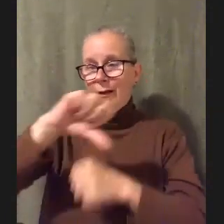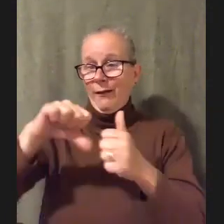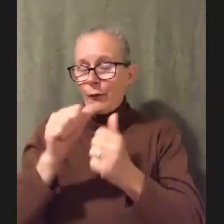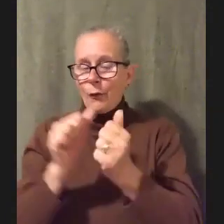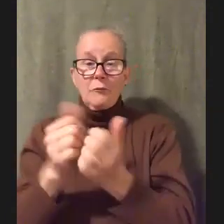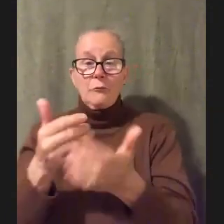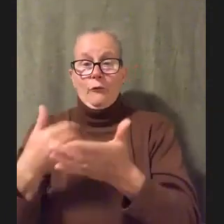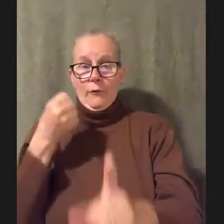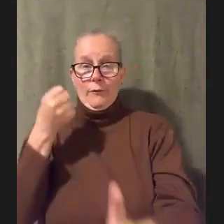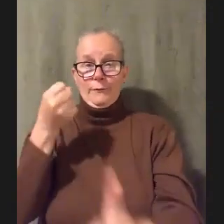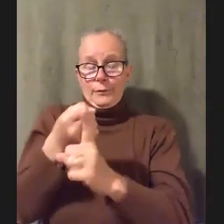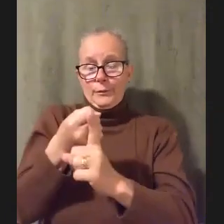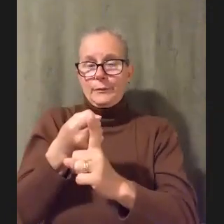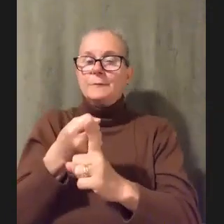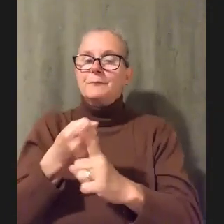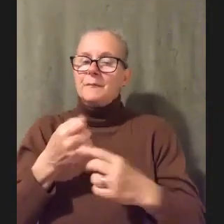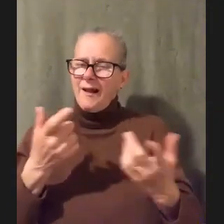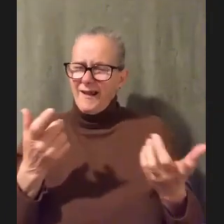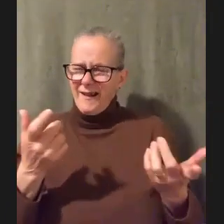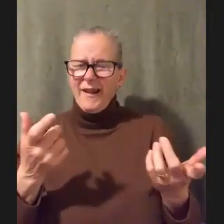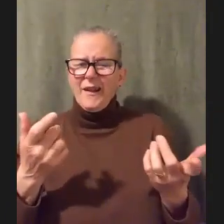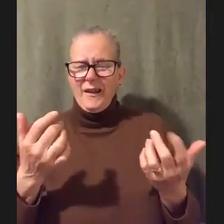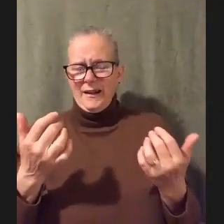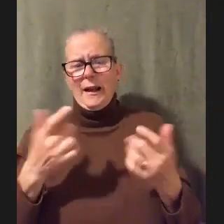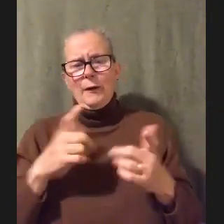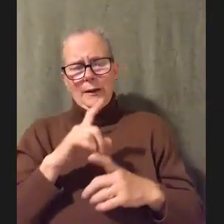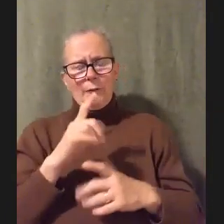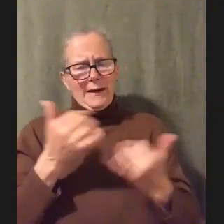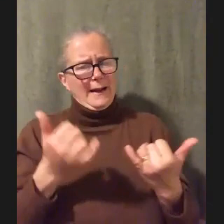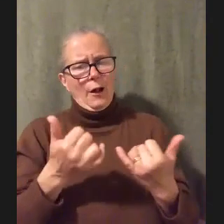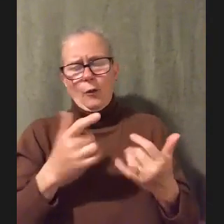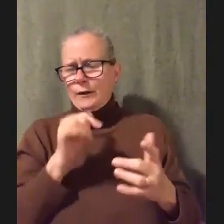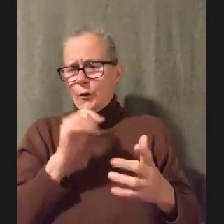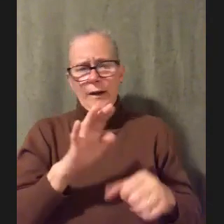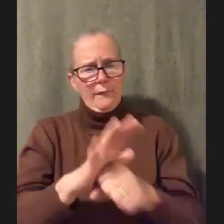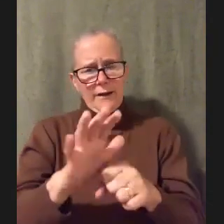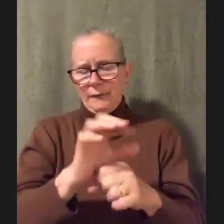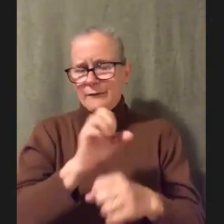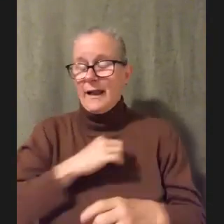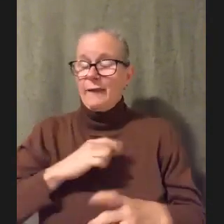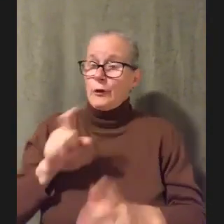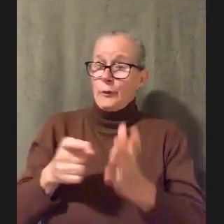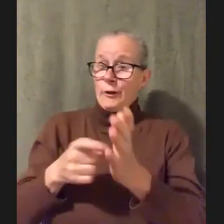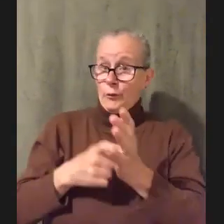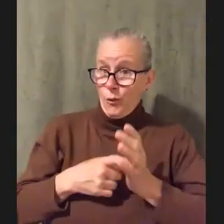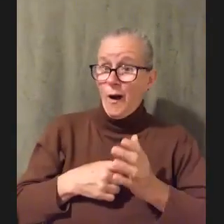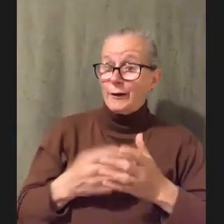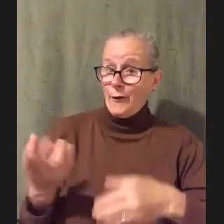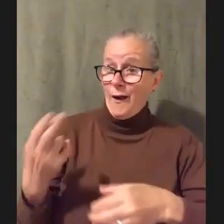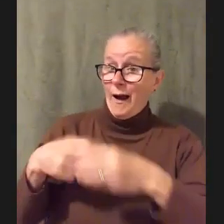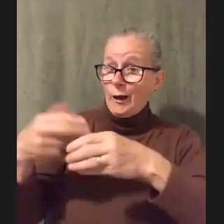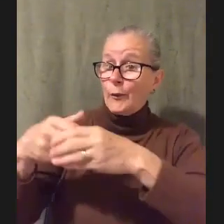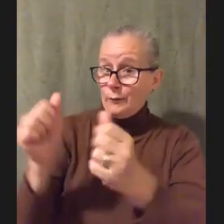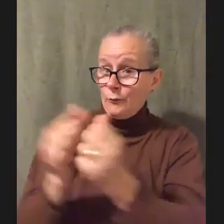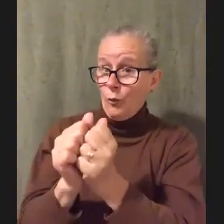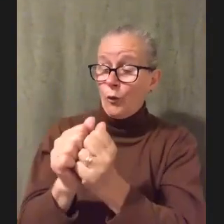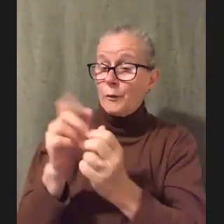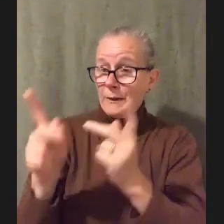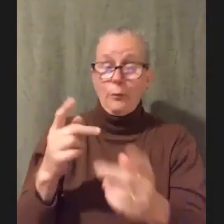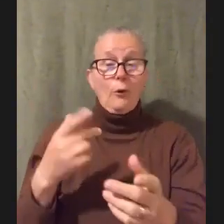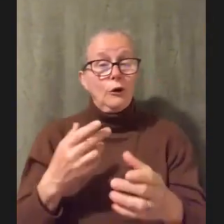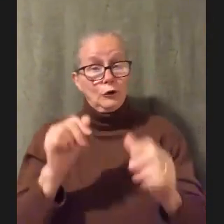new cases to a greater degree than we're doing now with current staffing. So it would require additional staffing, training,